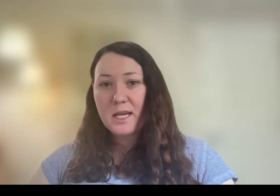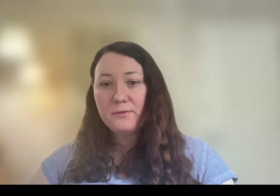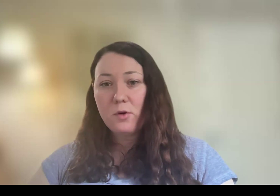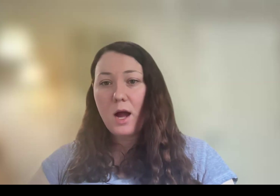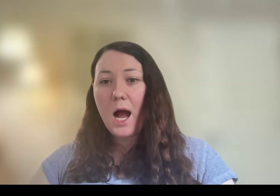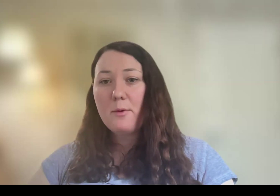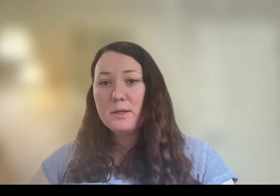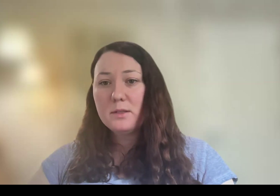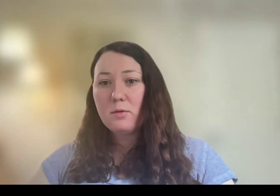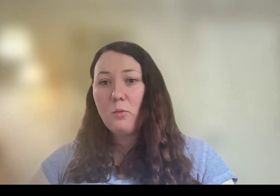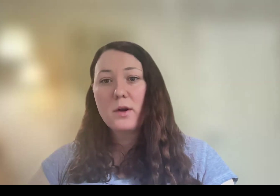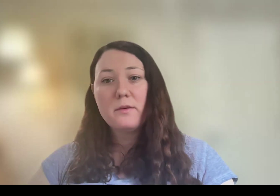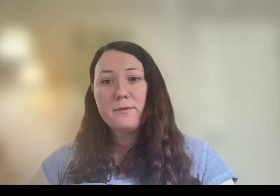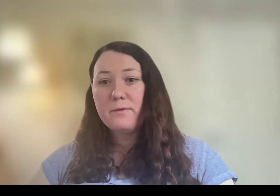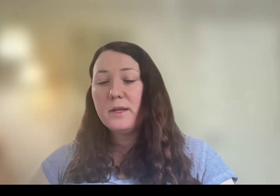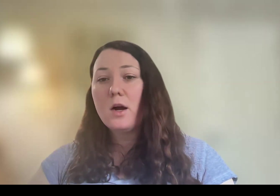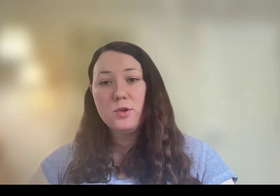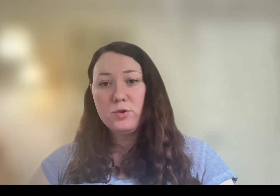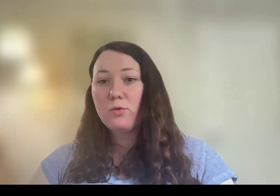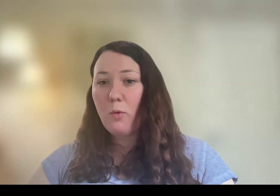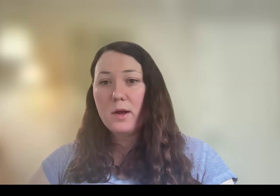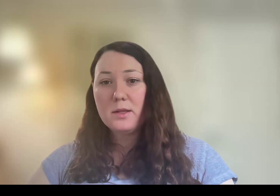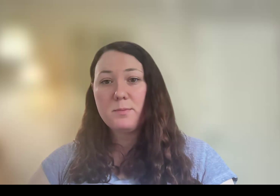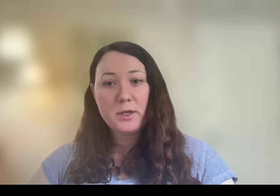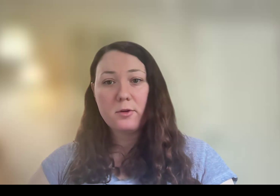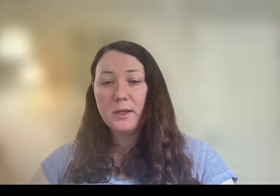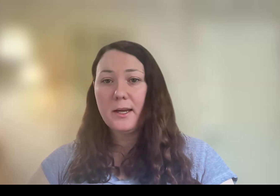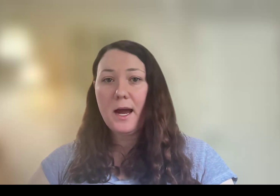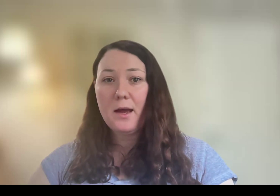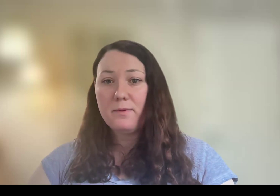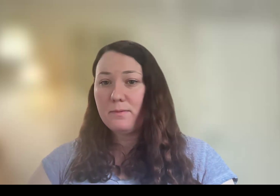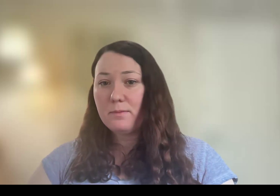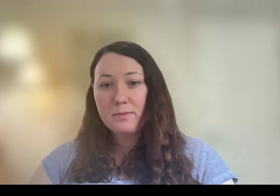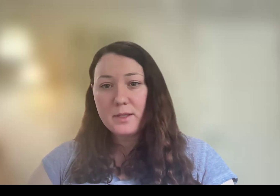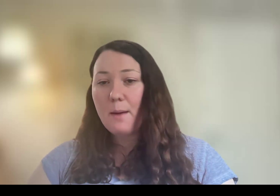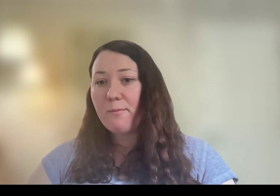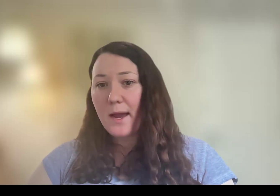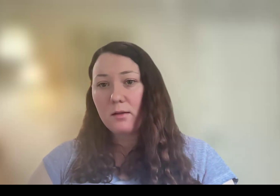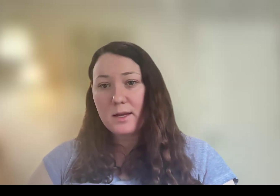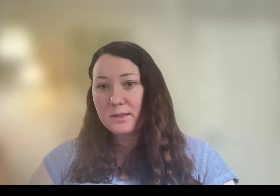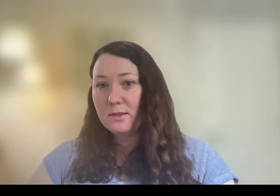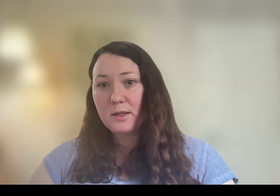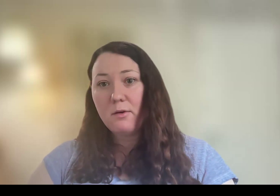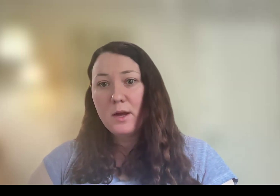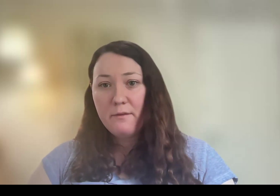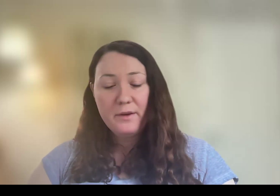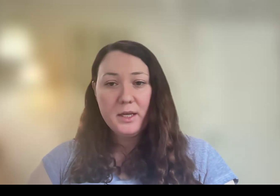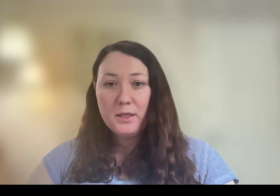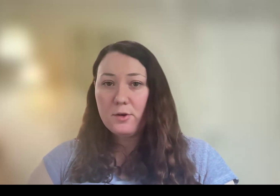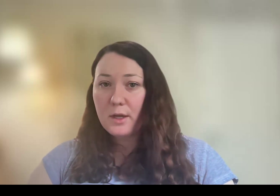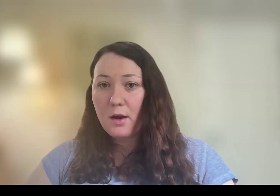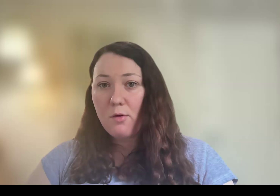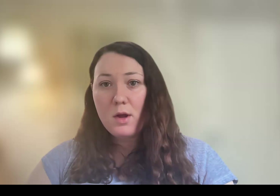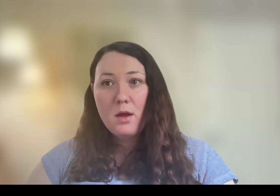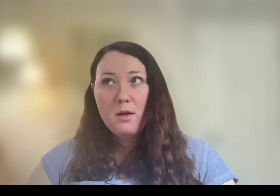were successful. I was one of the unusual ones, particularly at the time of my adolescence, 15